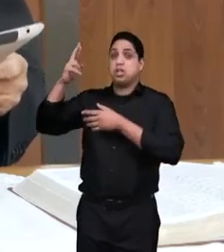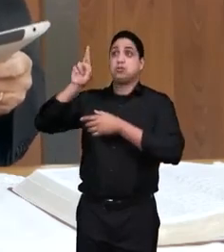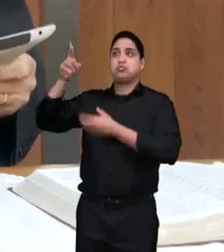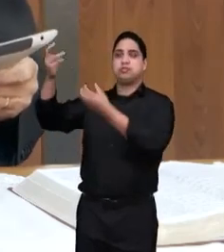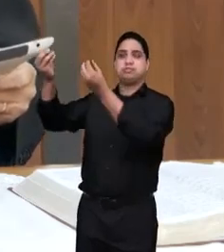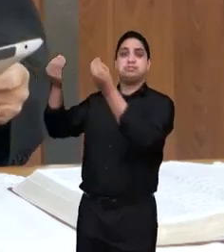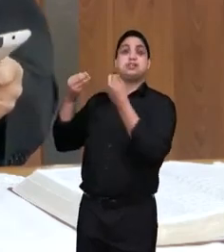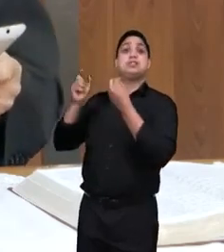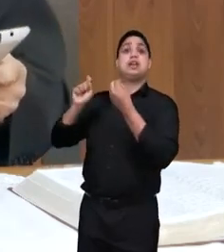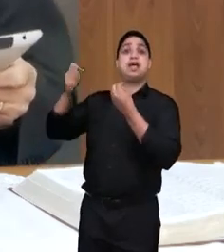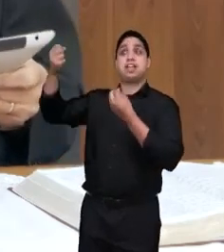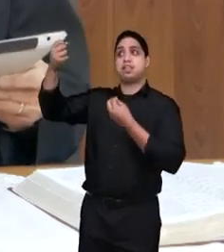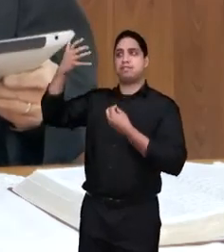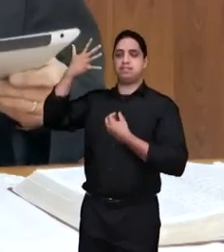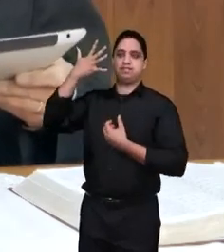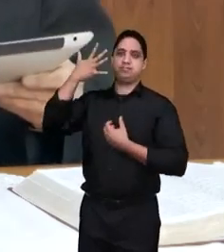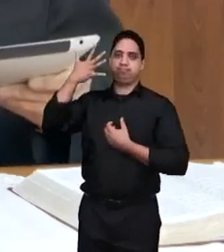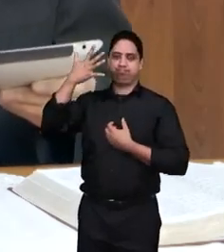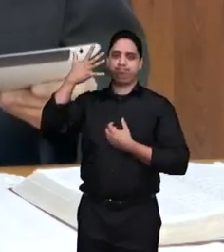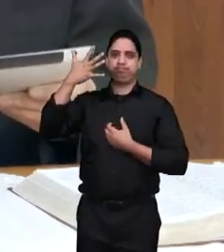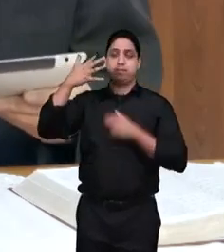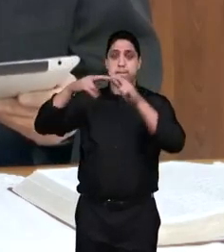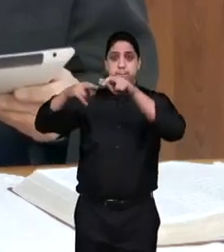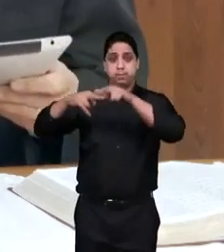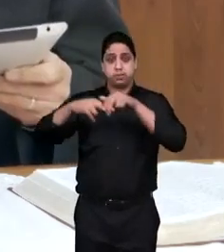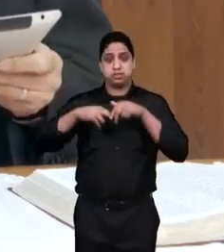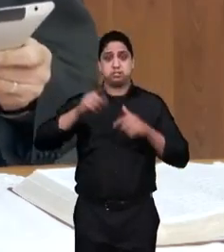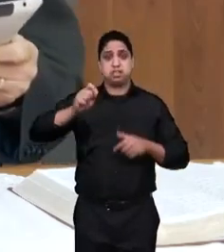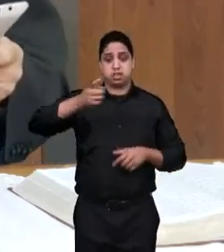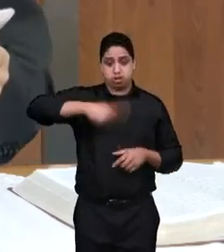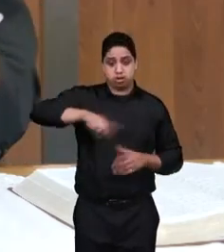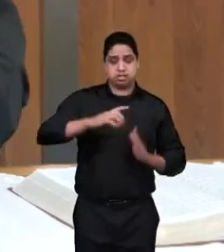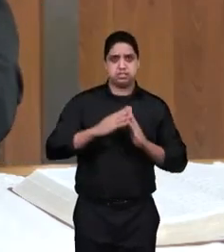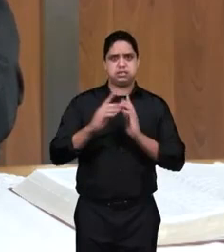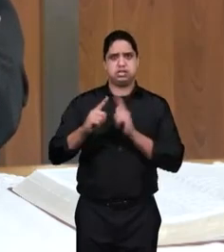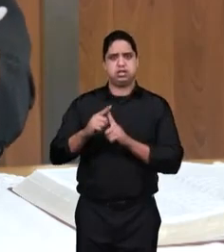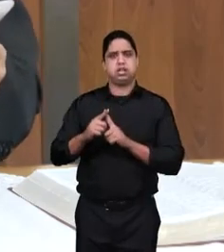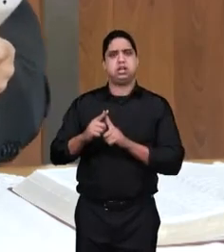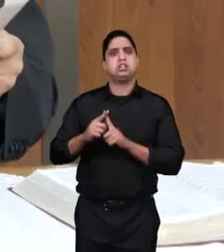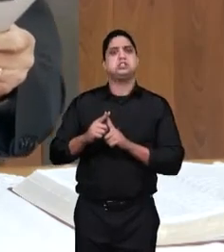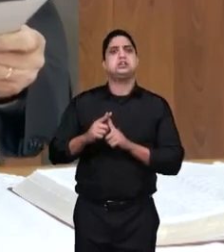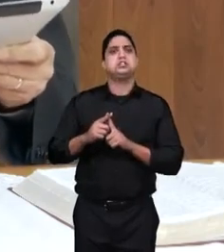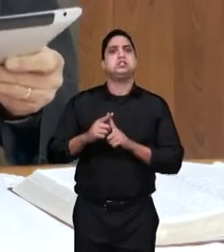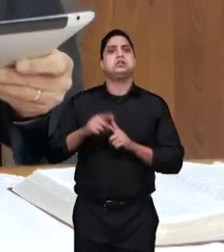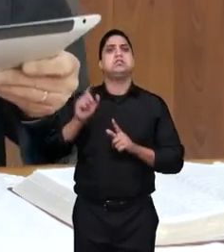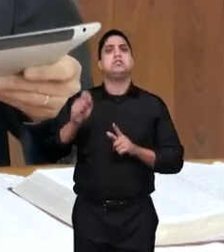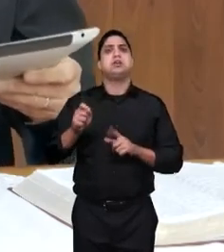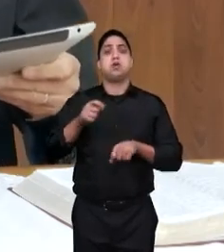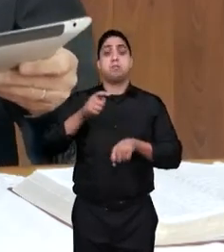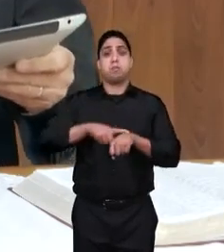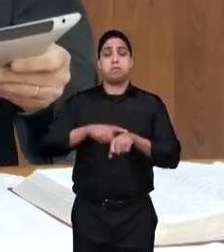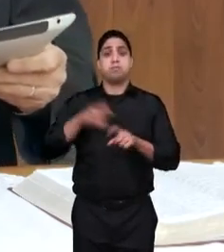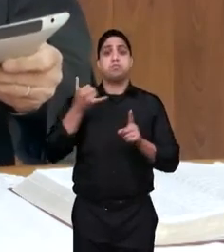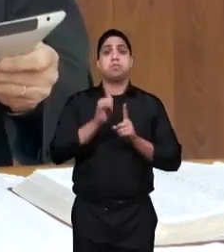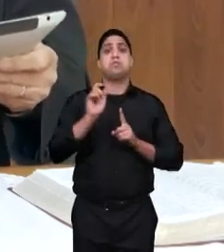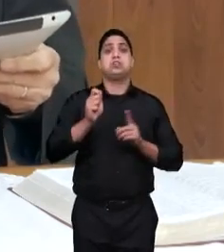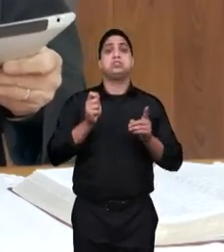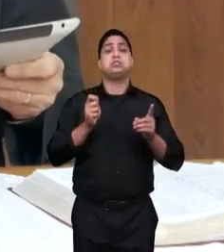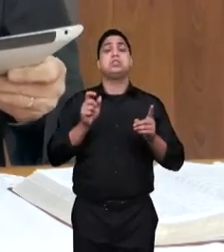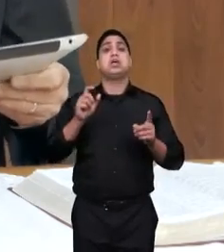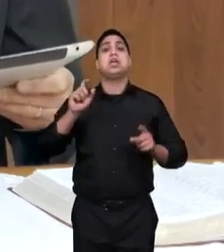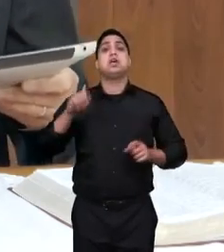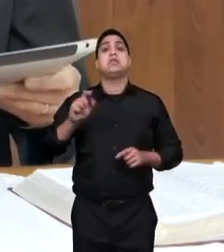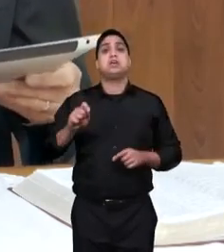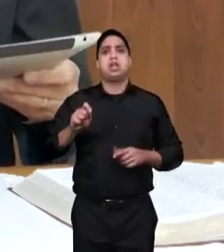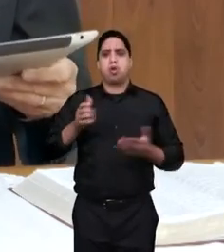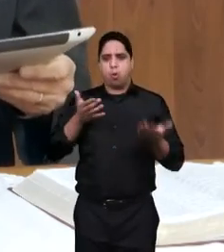the revelations during her existence. And that's the prophetic position of the church. It as the bride crying at the